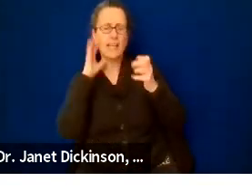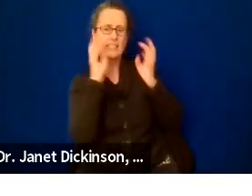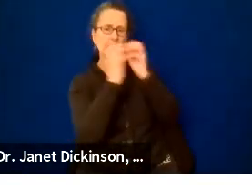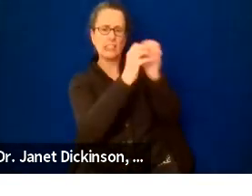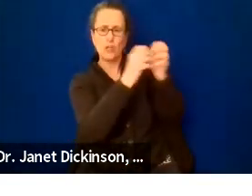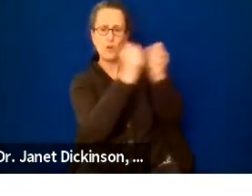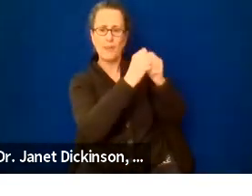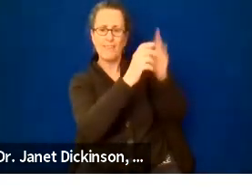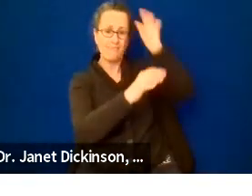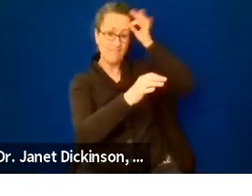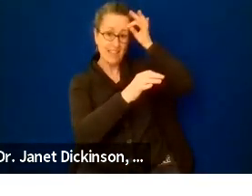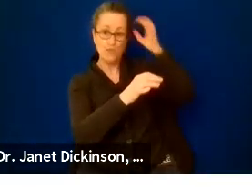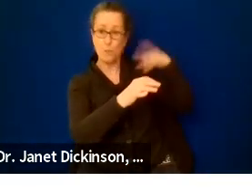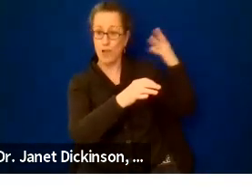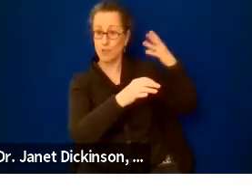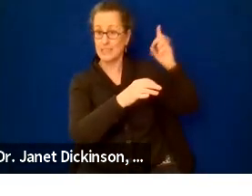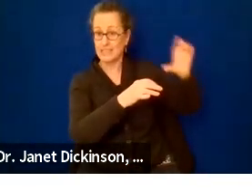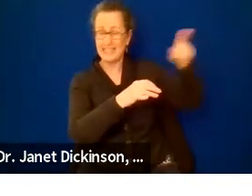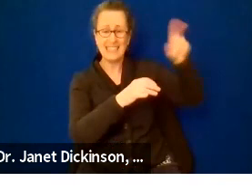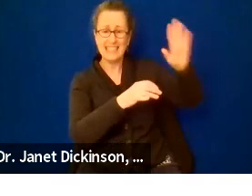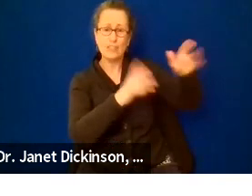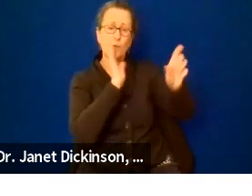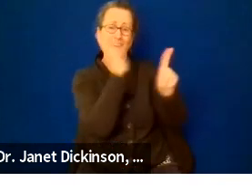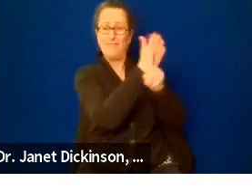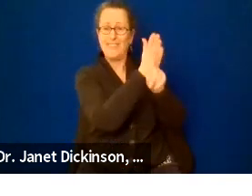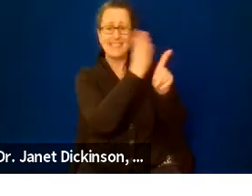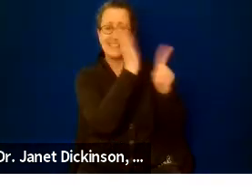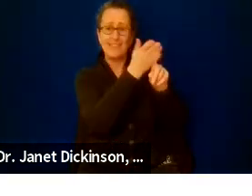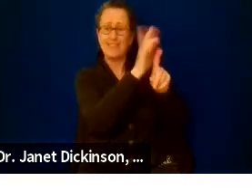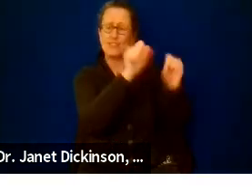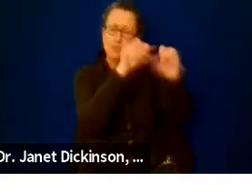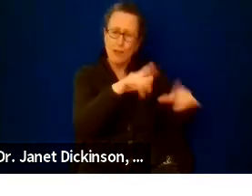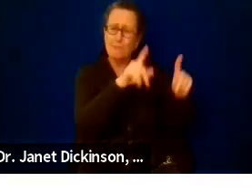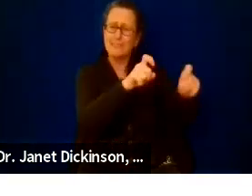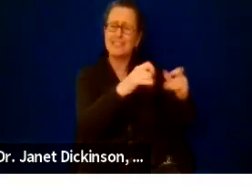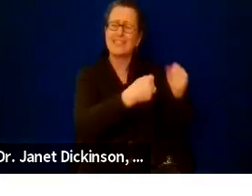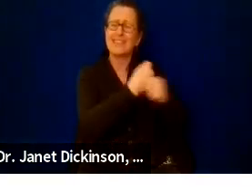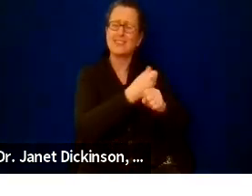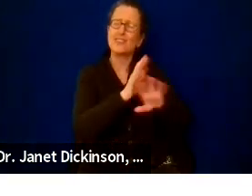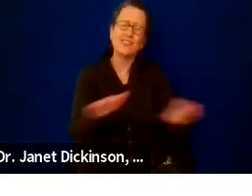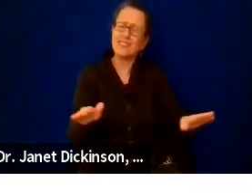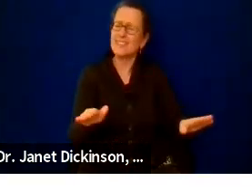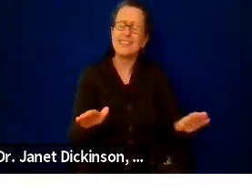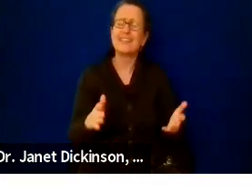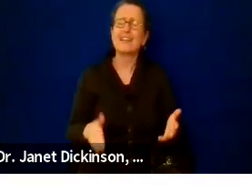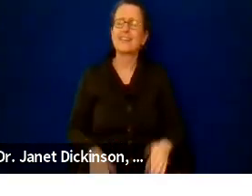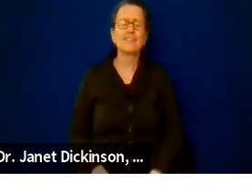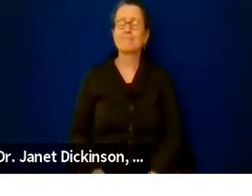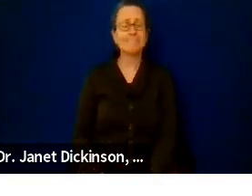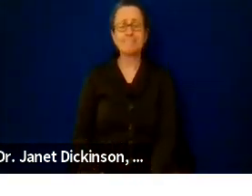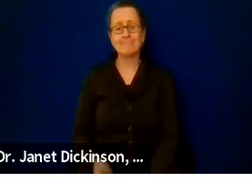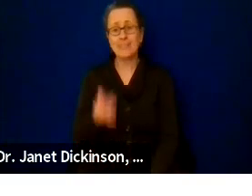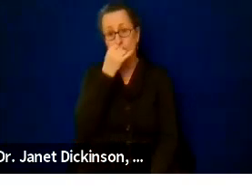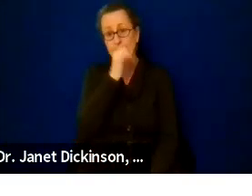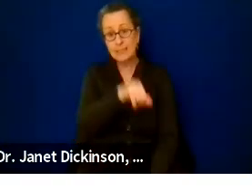learning for the year. And because school districts across Massachusetts have been educating children in